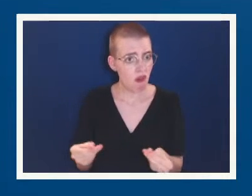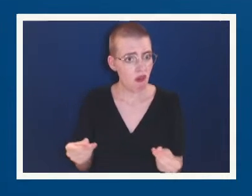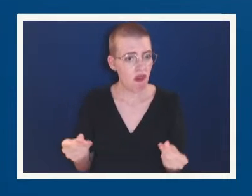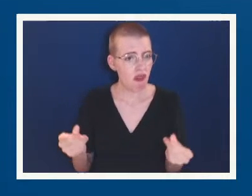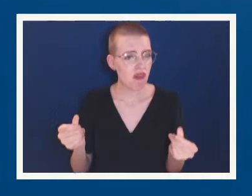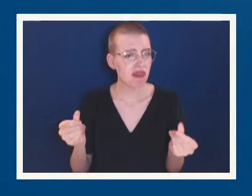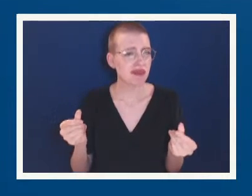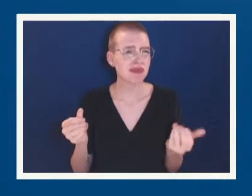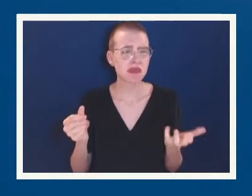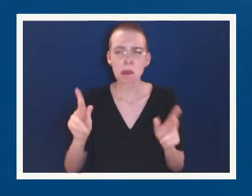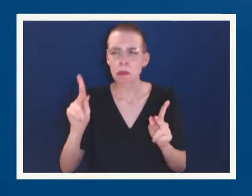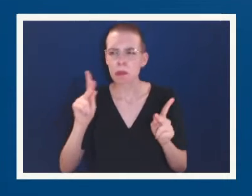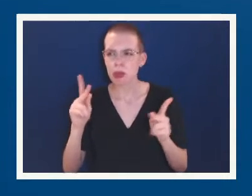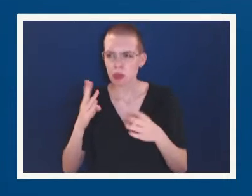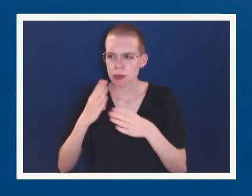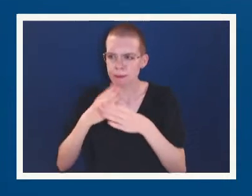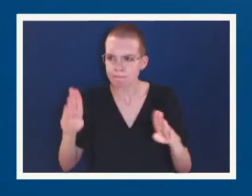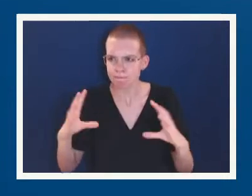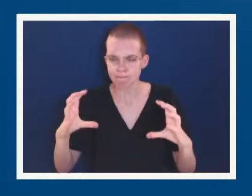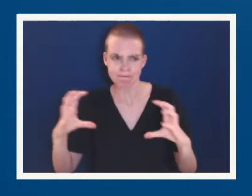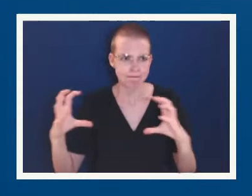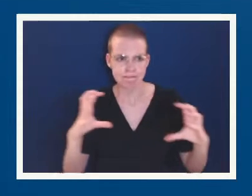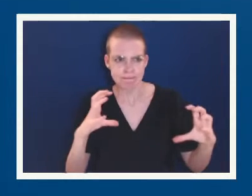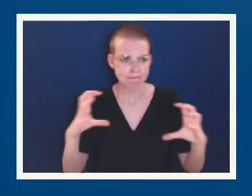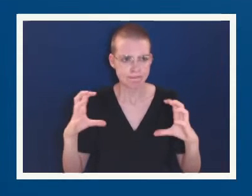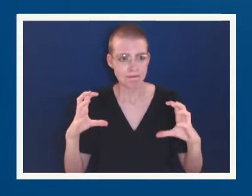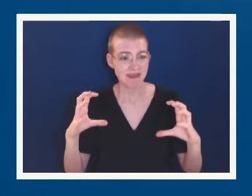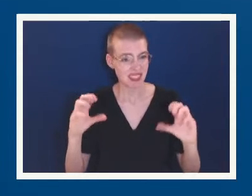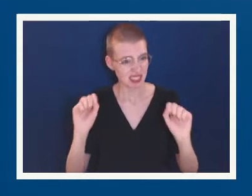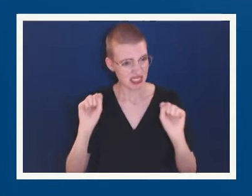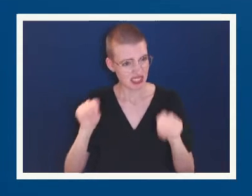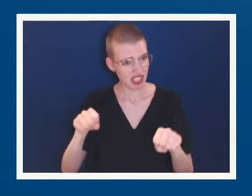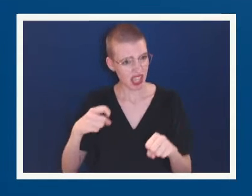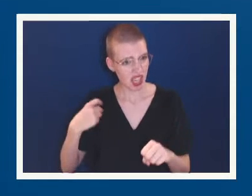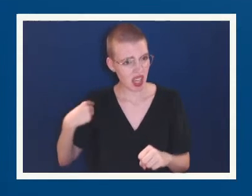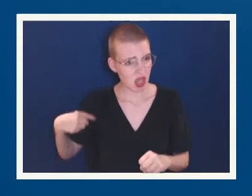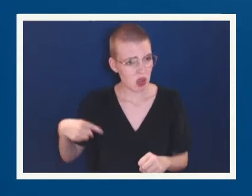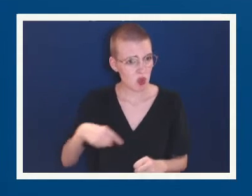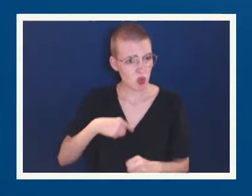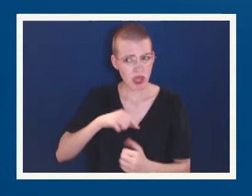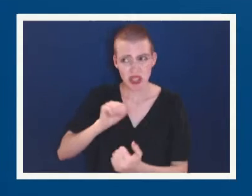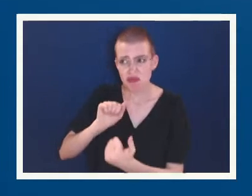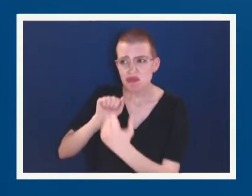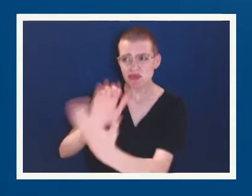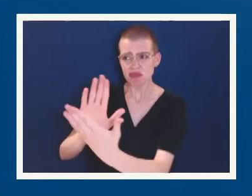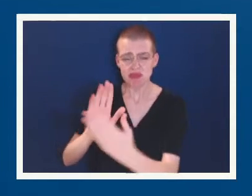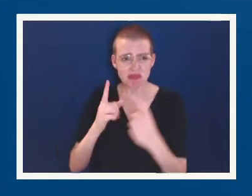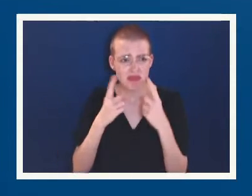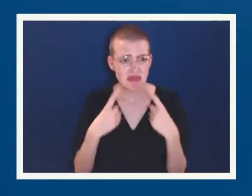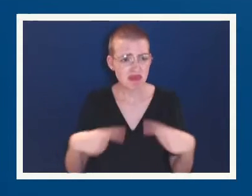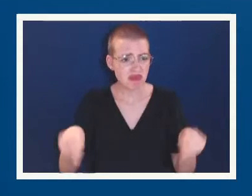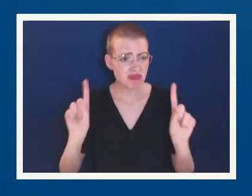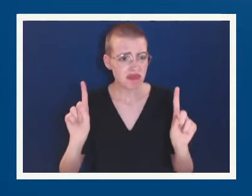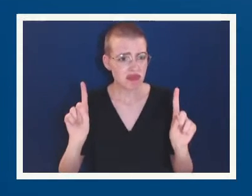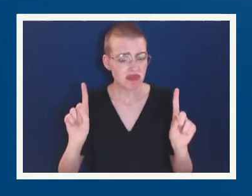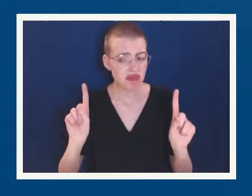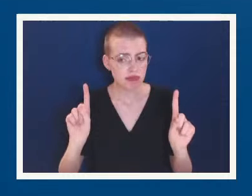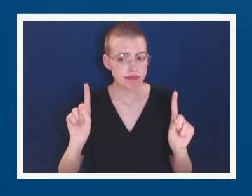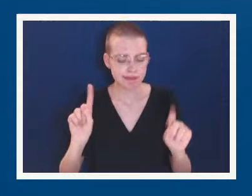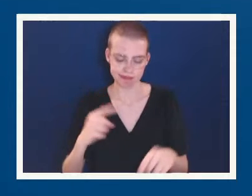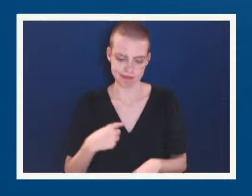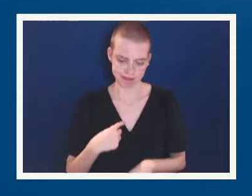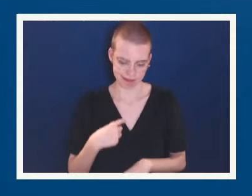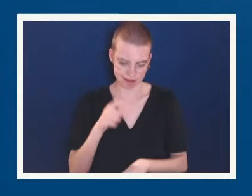are, whether we can meet this moment and address these big challenges. I stand before you today